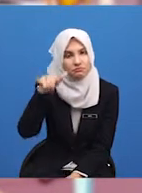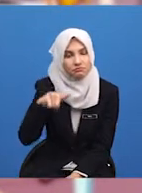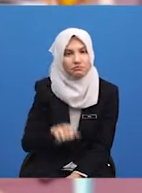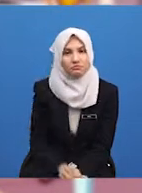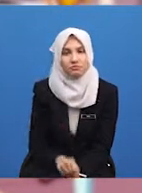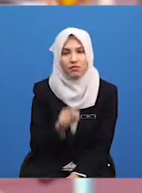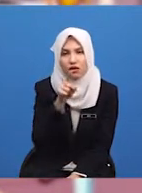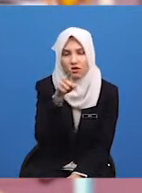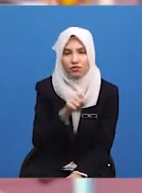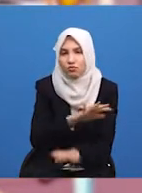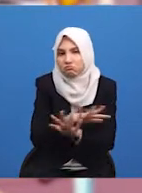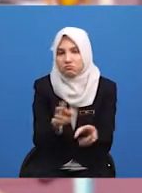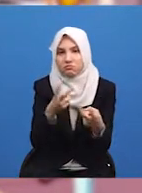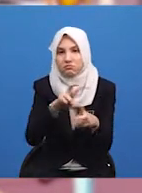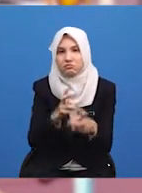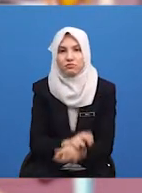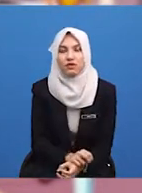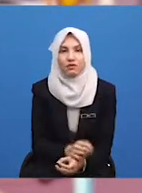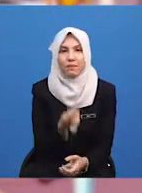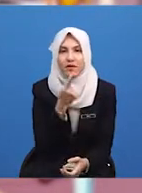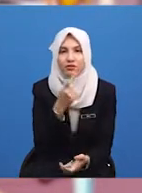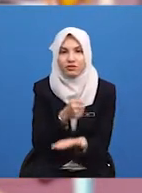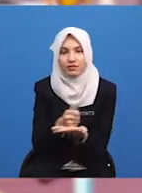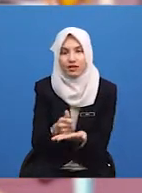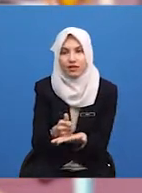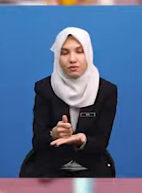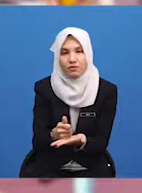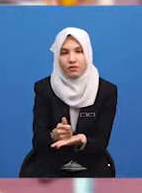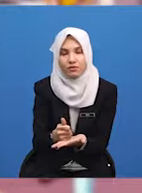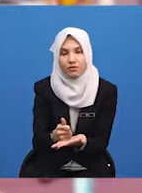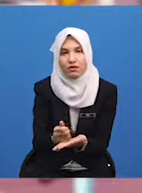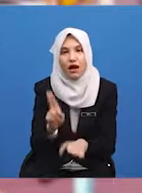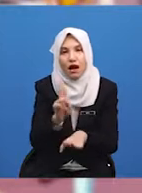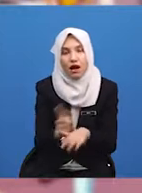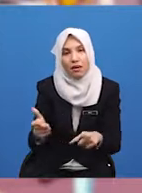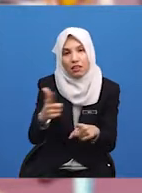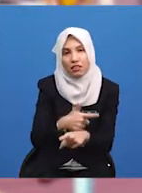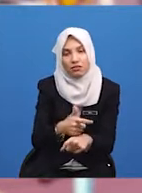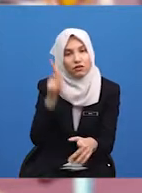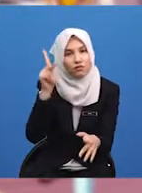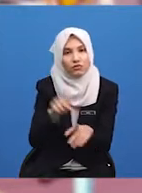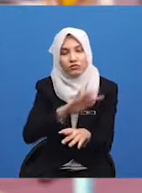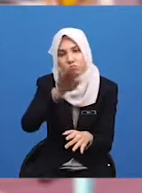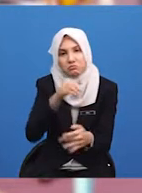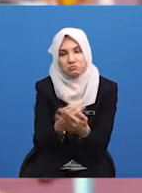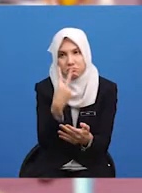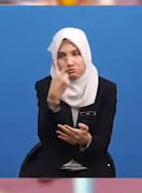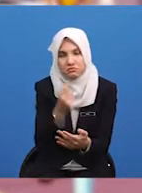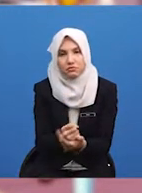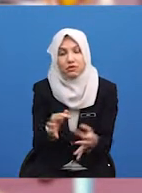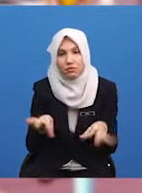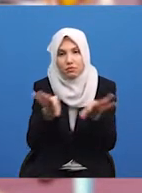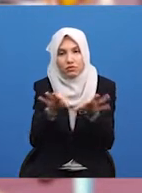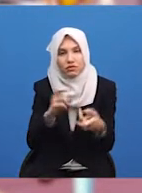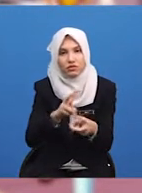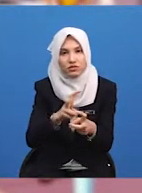Yes, if you don't change your privacy settings, when you upload a photo, anyone can see it. It's important